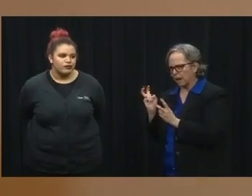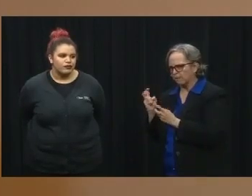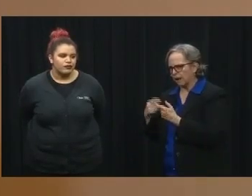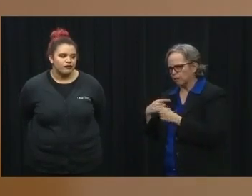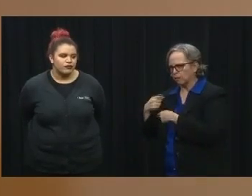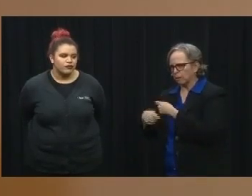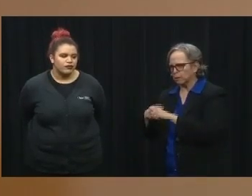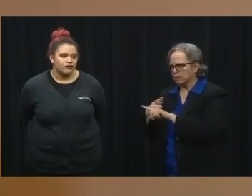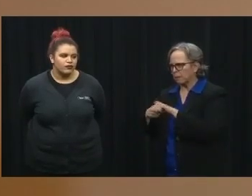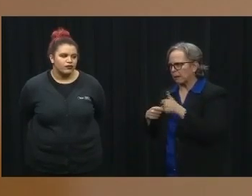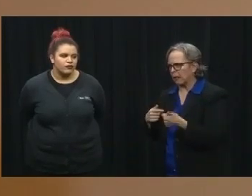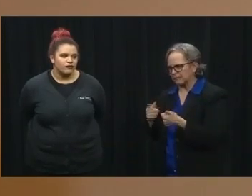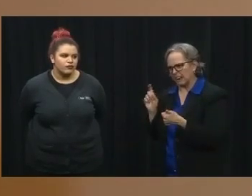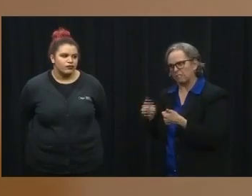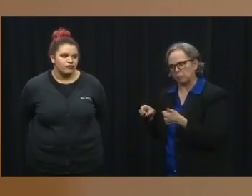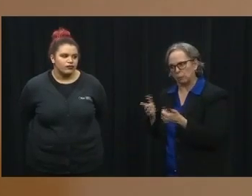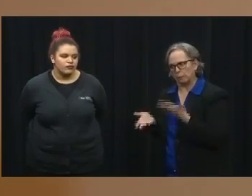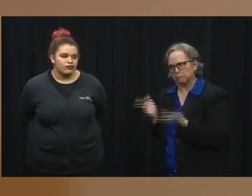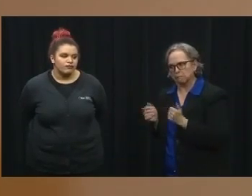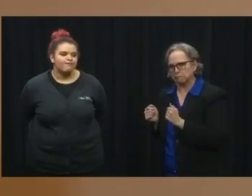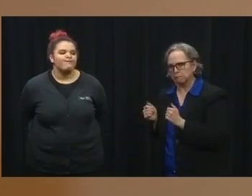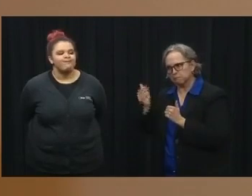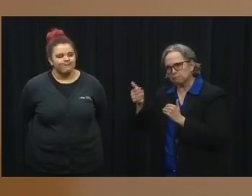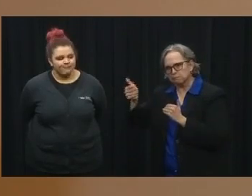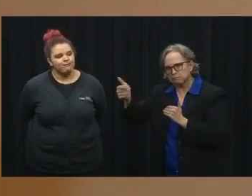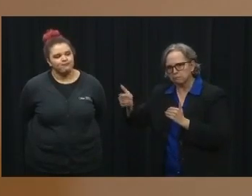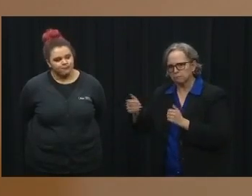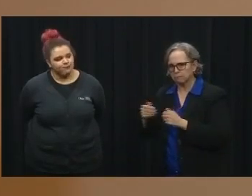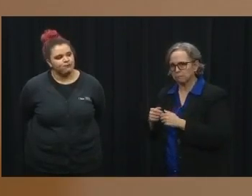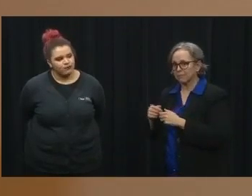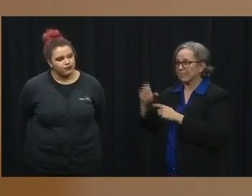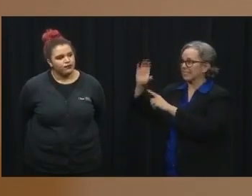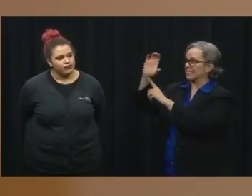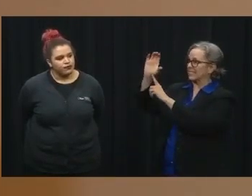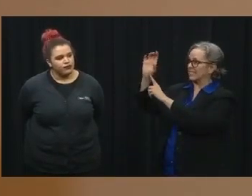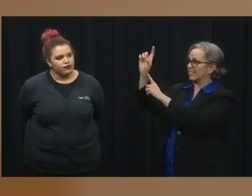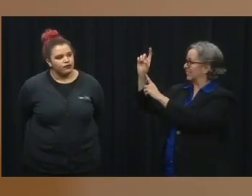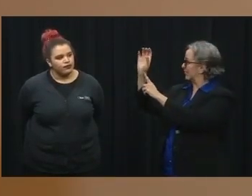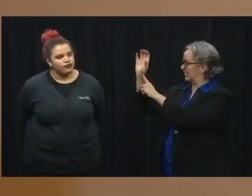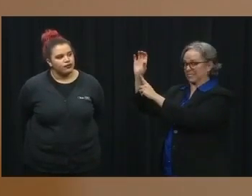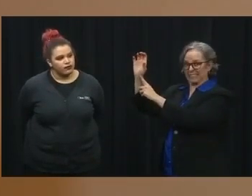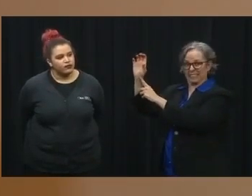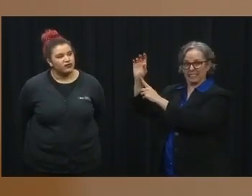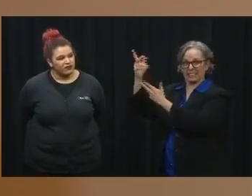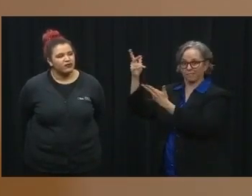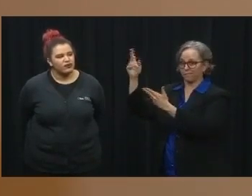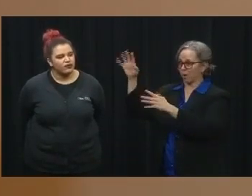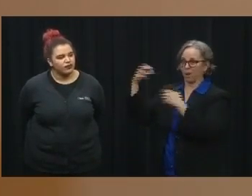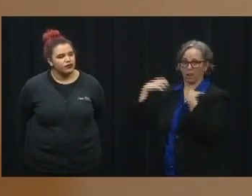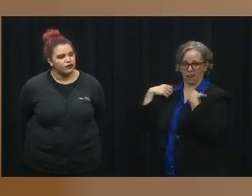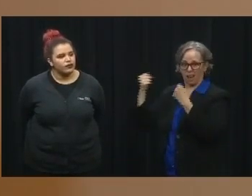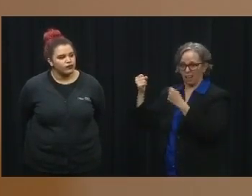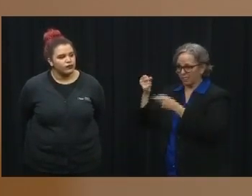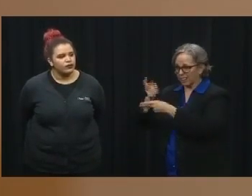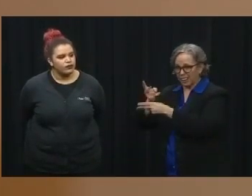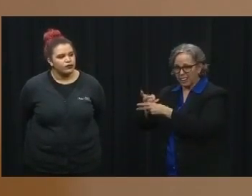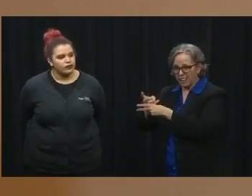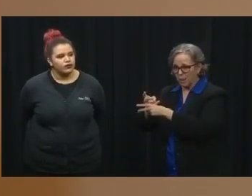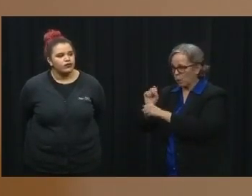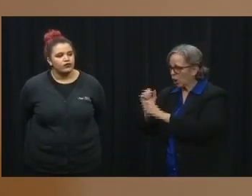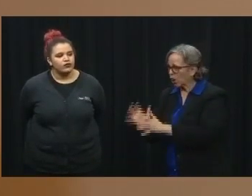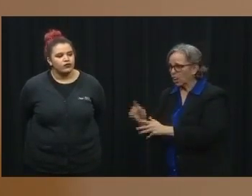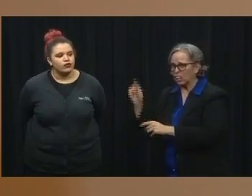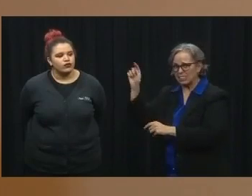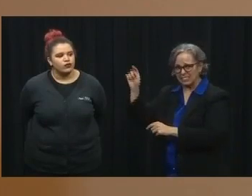the CDC, even for healthcare workers in a worst case scenario, has examples of what you can make yourself